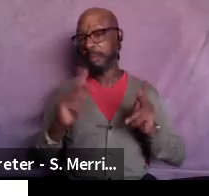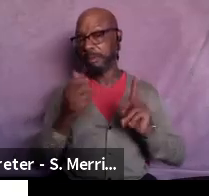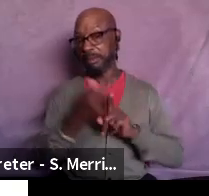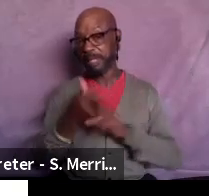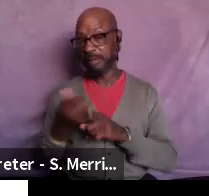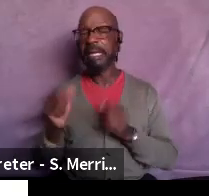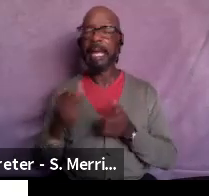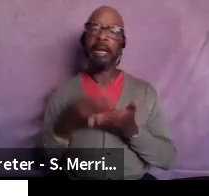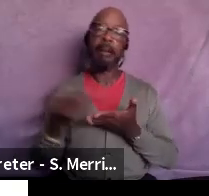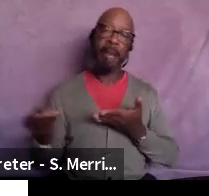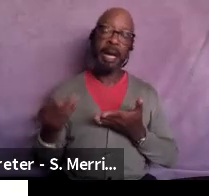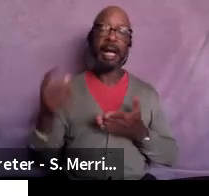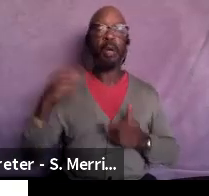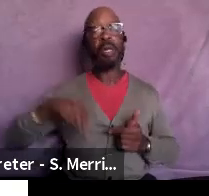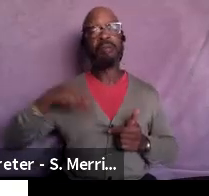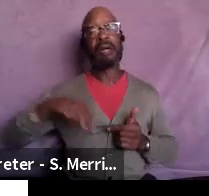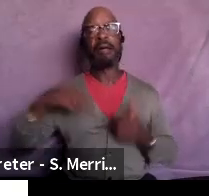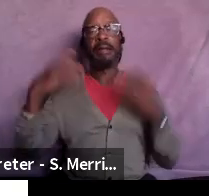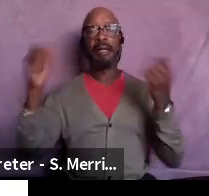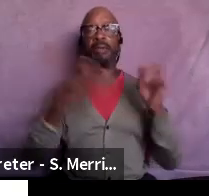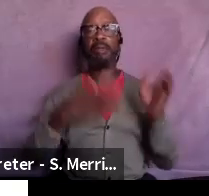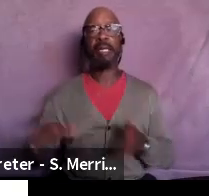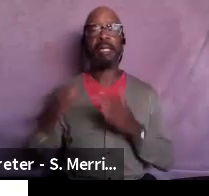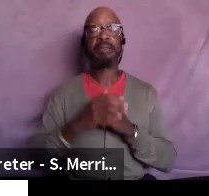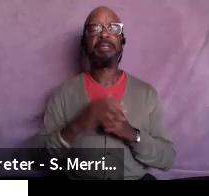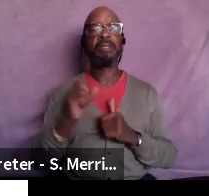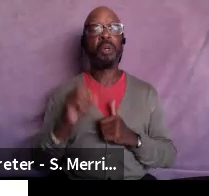can buy qualified health plans. So they would have to,